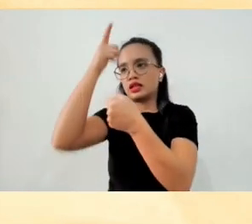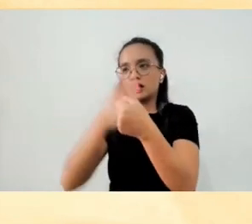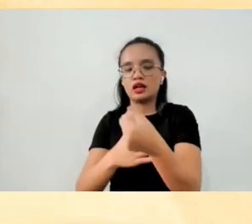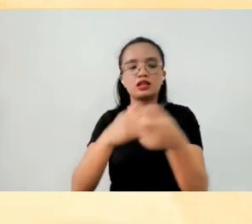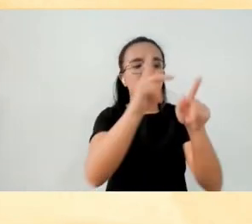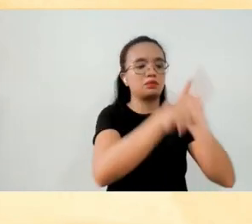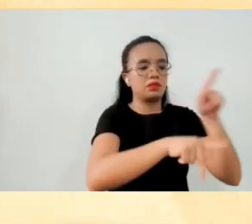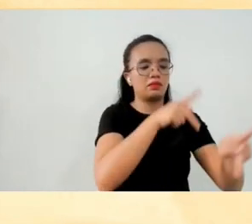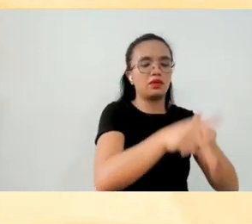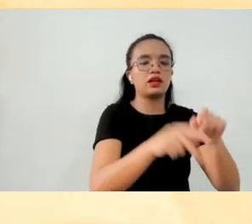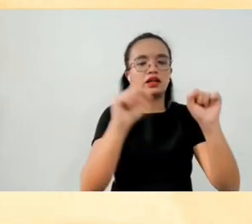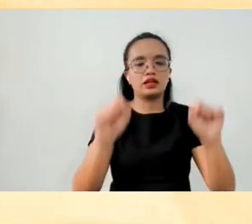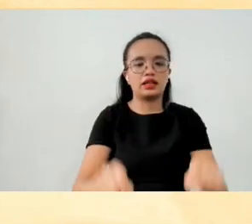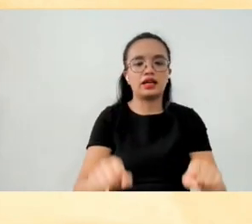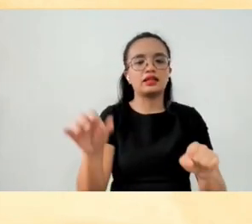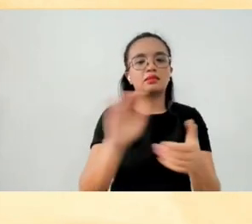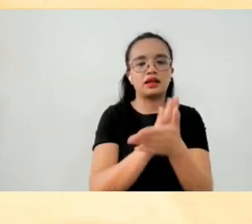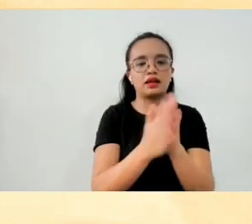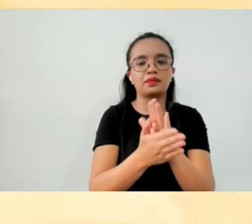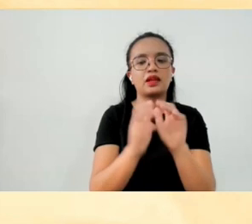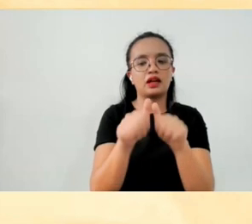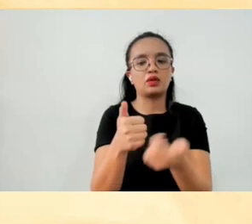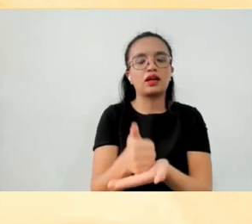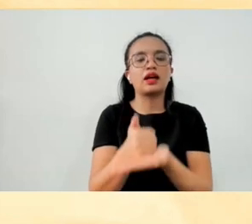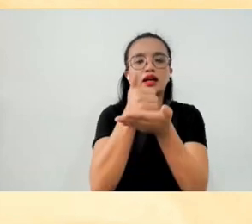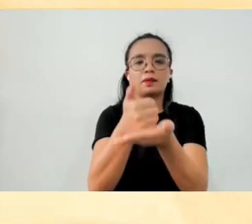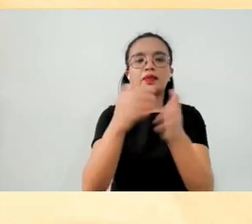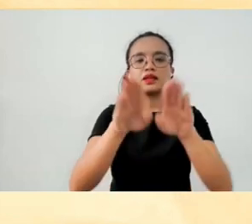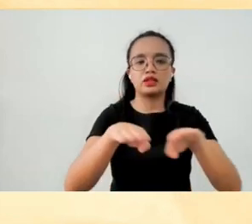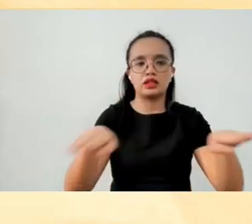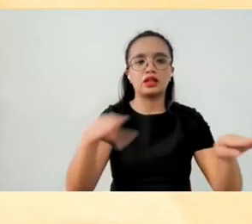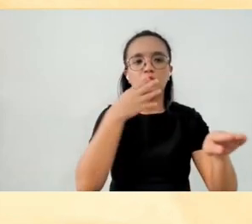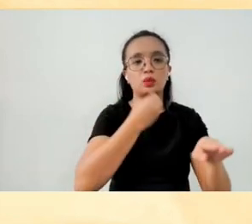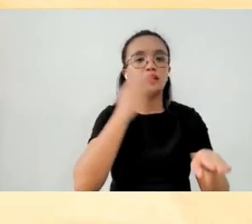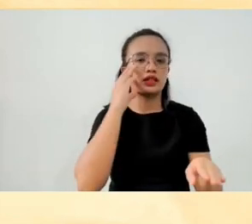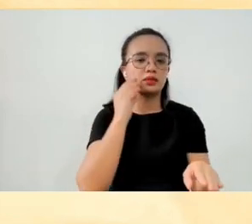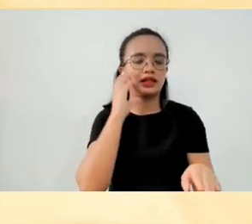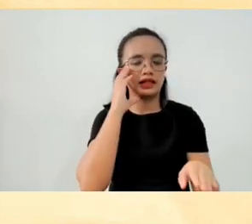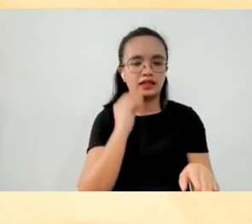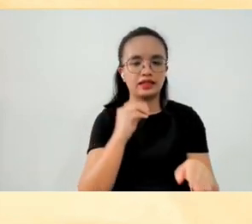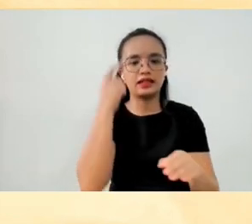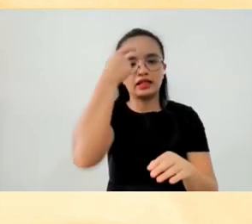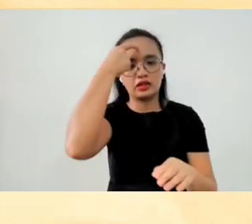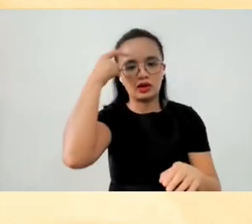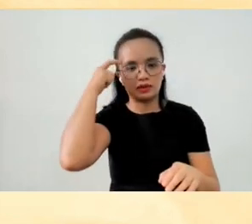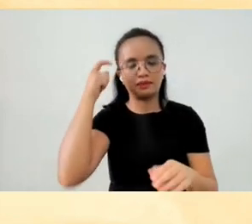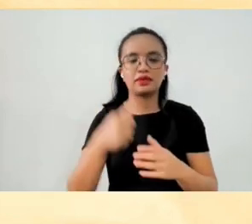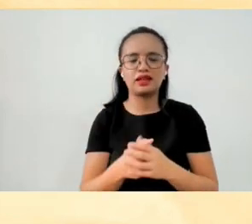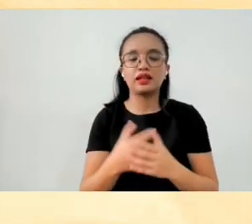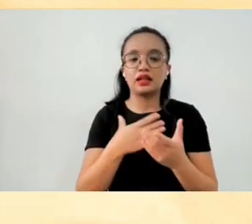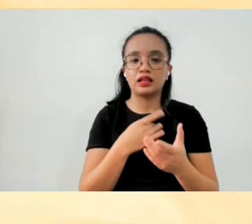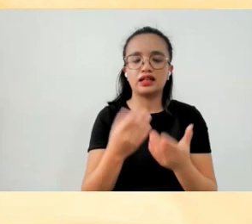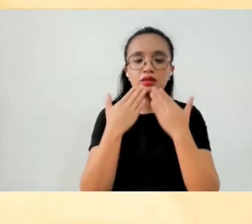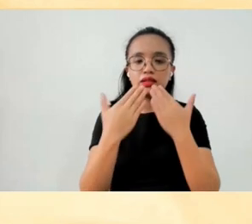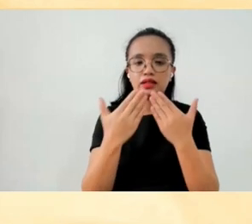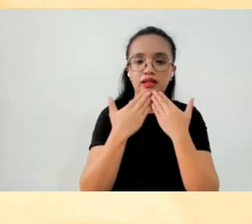can also be like instruments in helping children who are experiencing trauma. So I'd like to thank